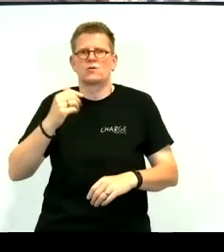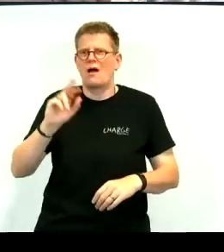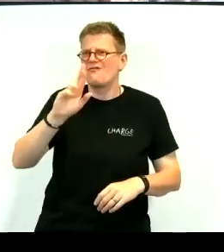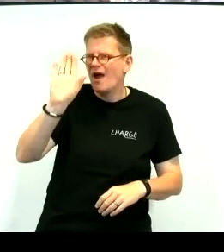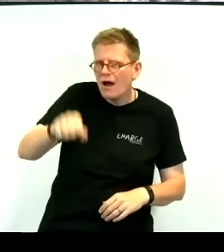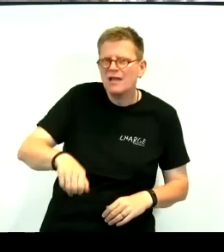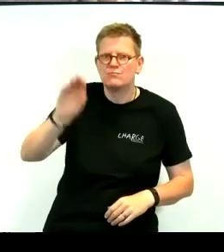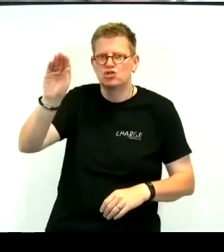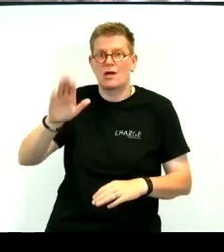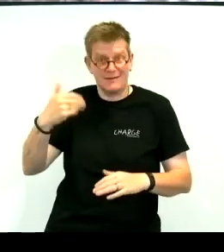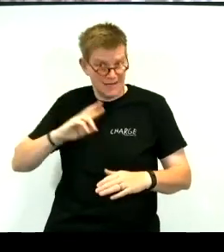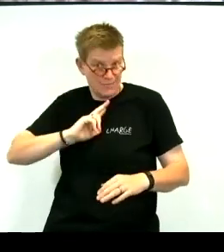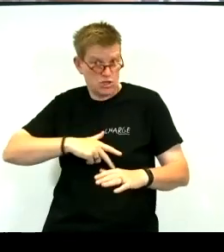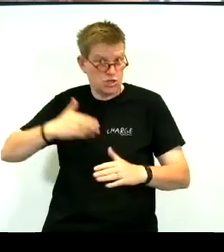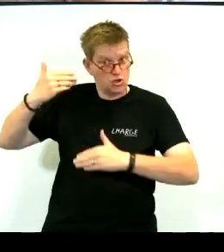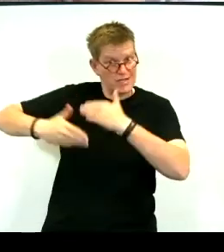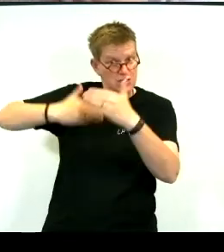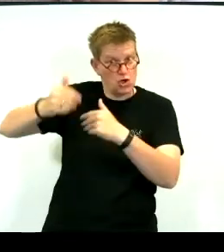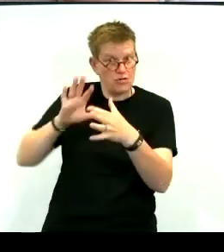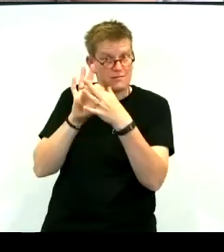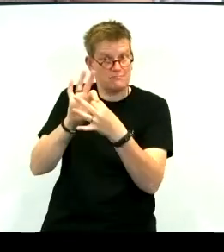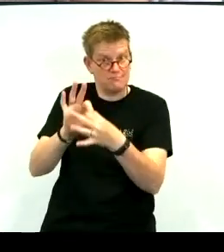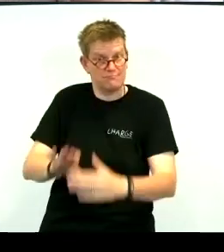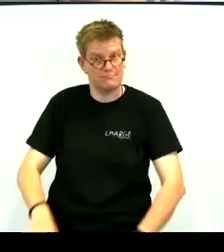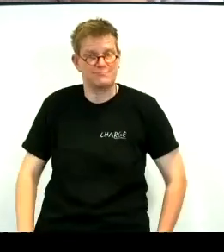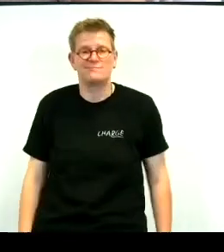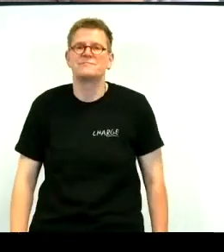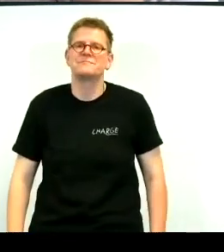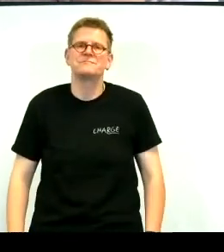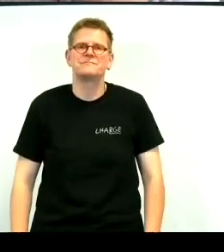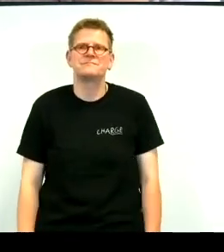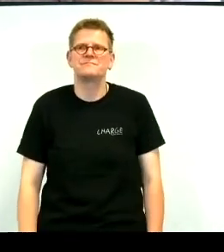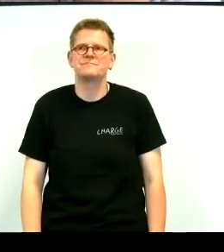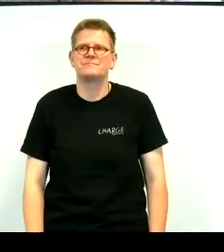Who should I turn to? What should I do? Yeah. And again, this is,